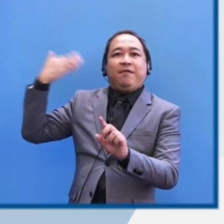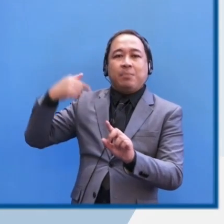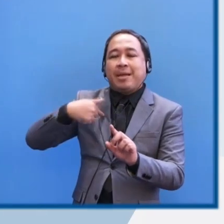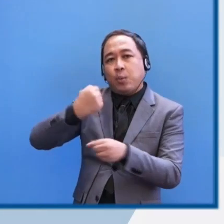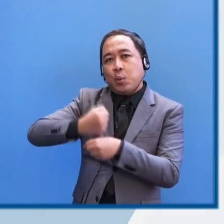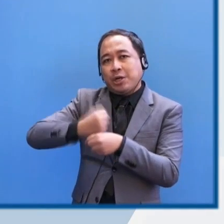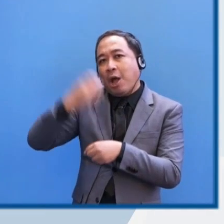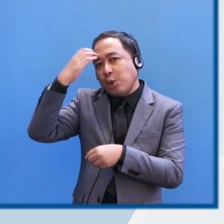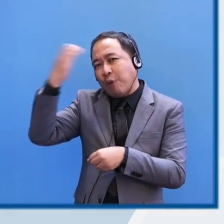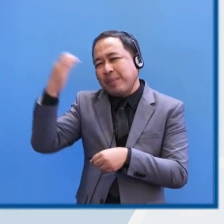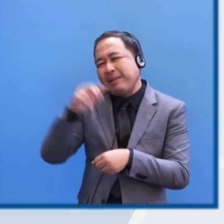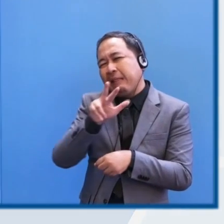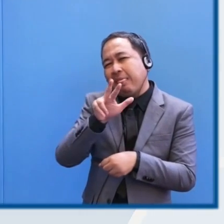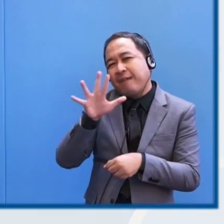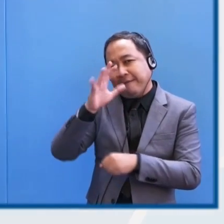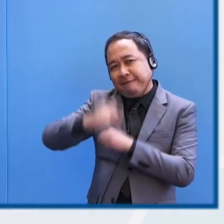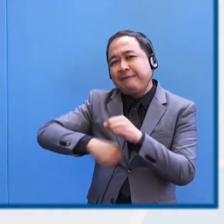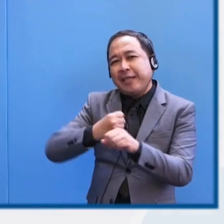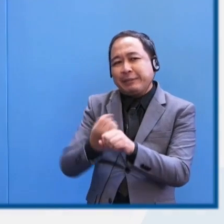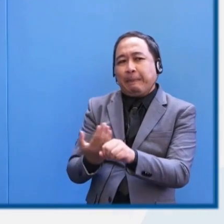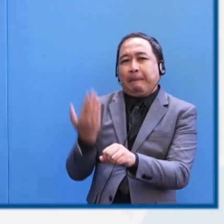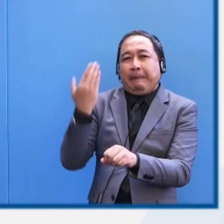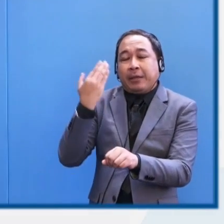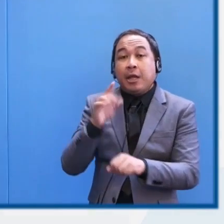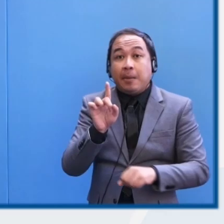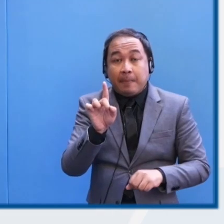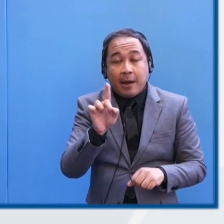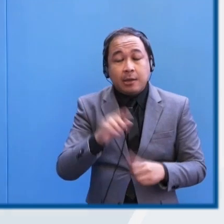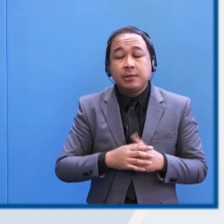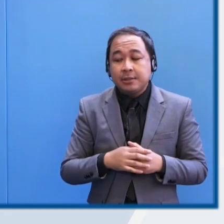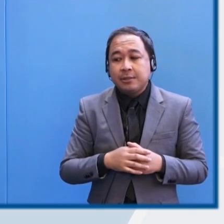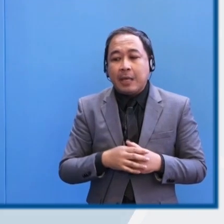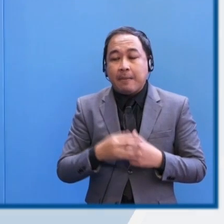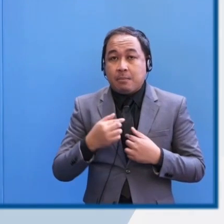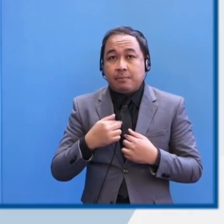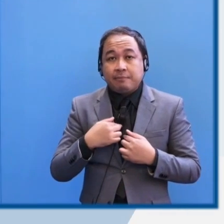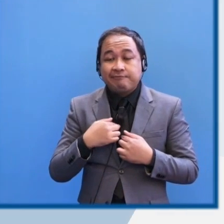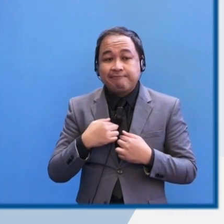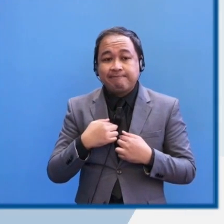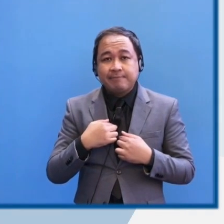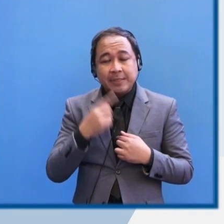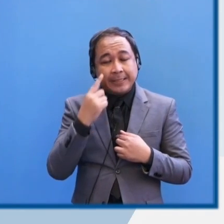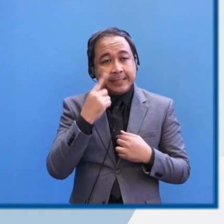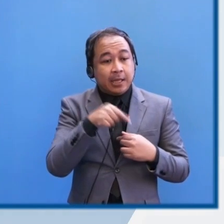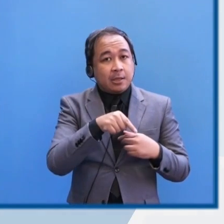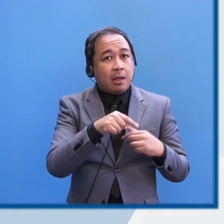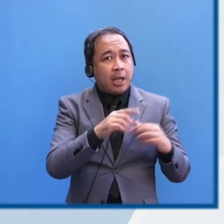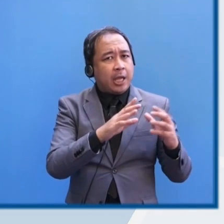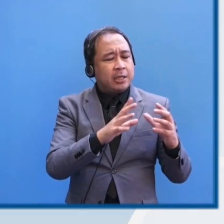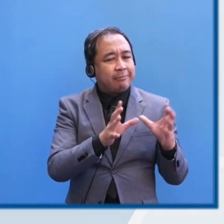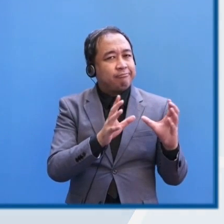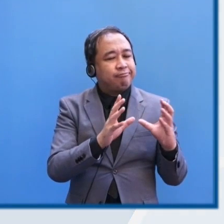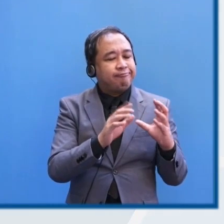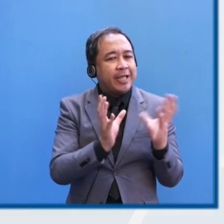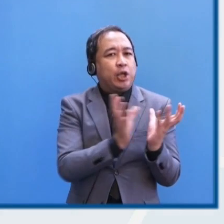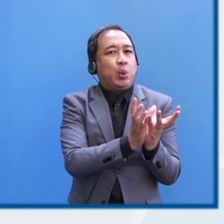exposure to the government is limited. So the way I see it, that if the communities is involved in planning